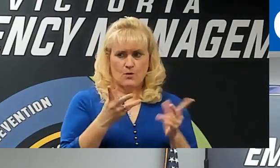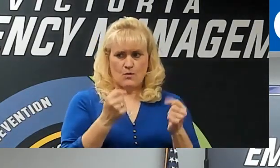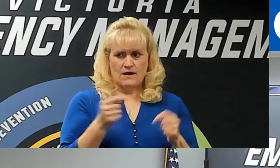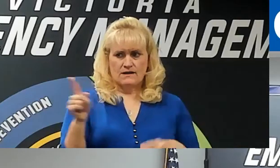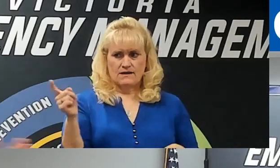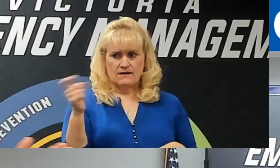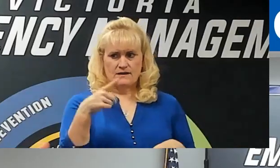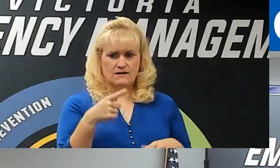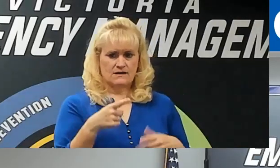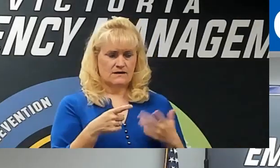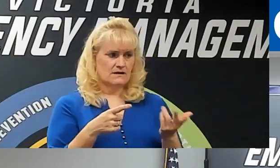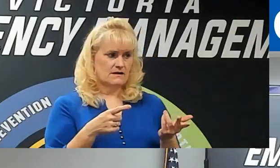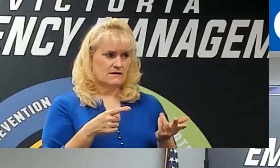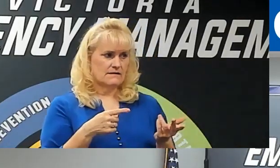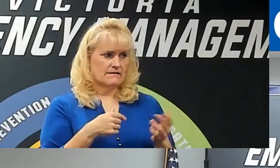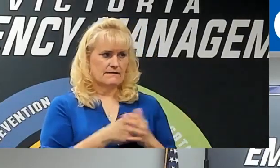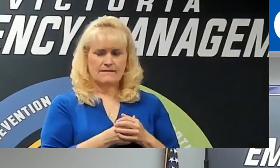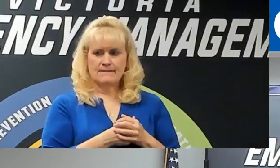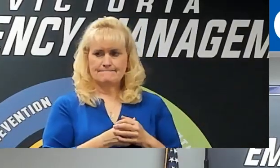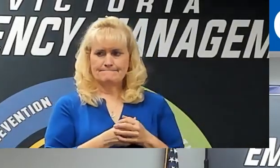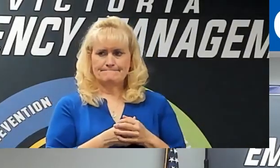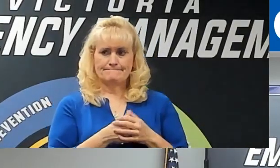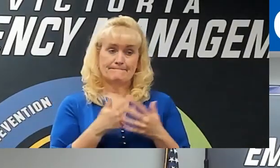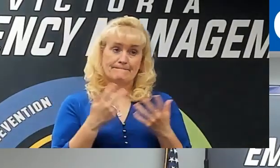Simply, I'll do my part.